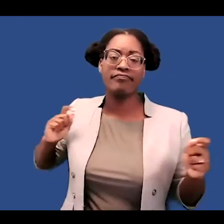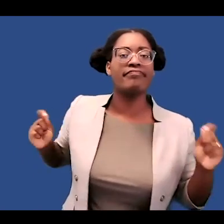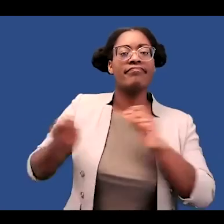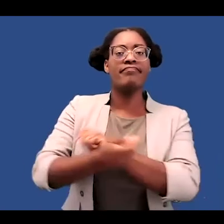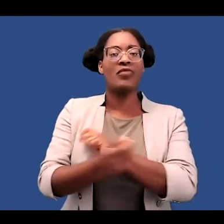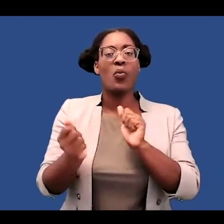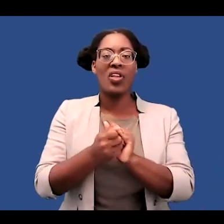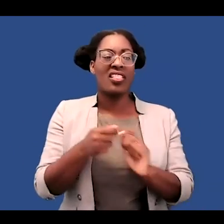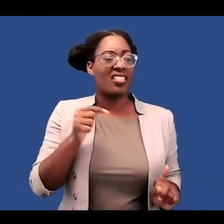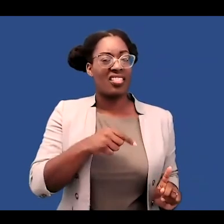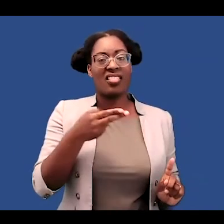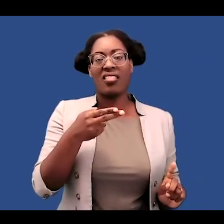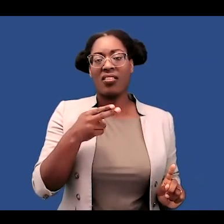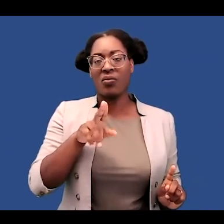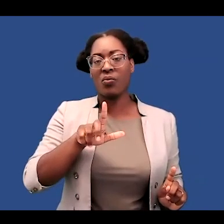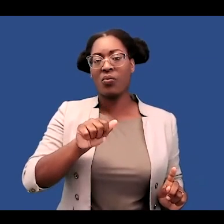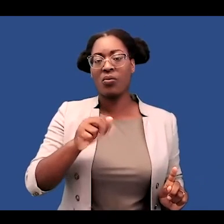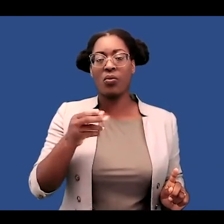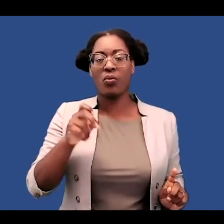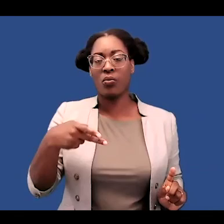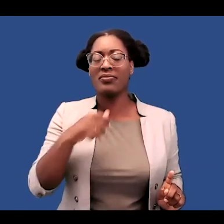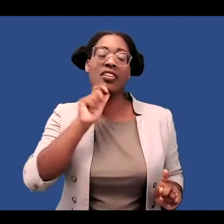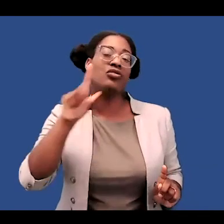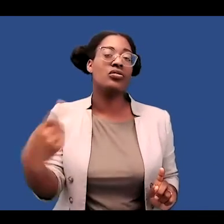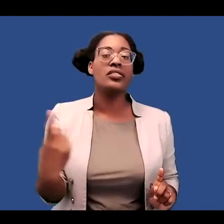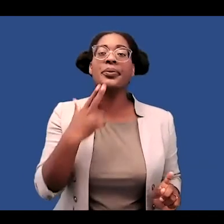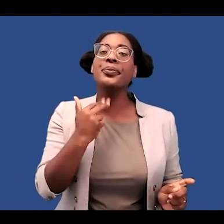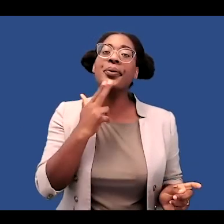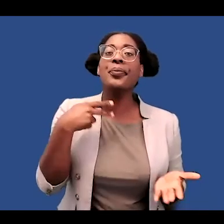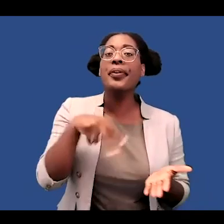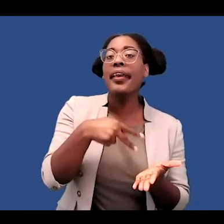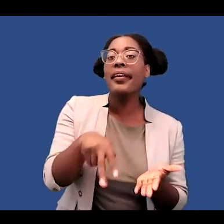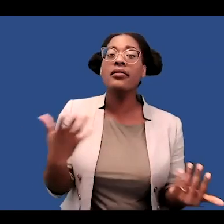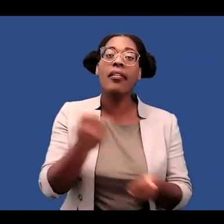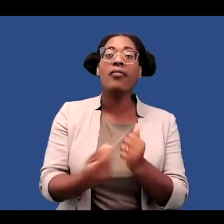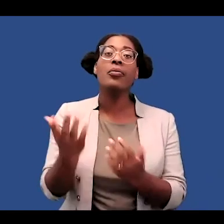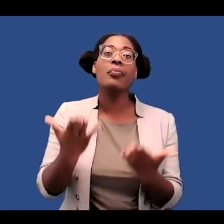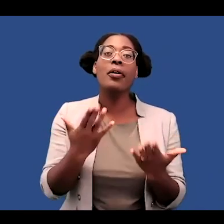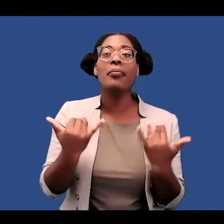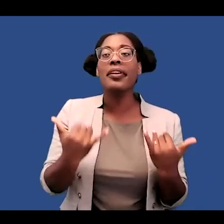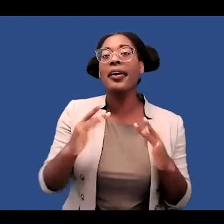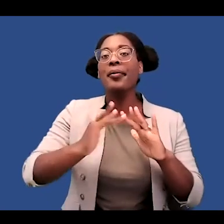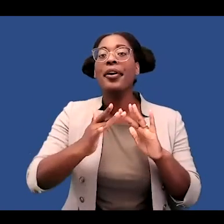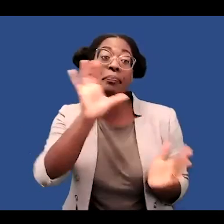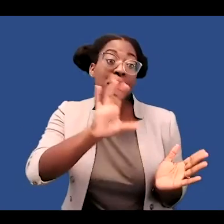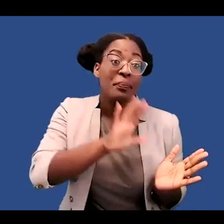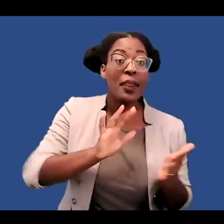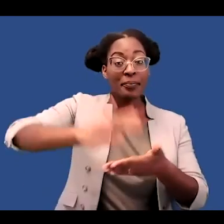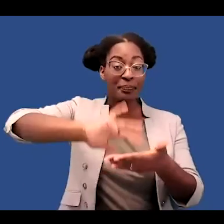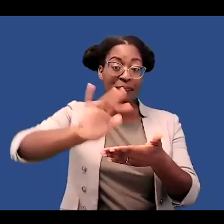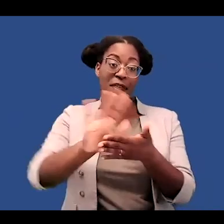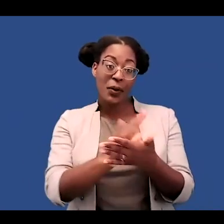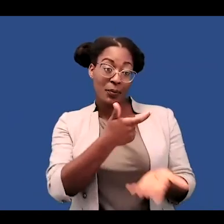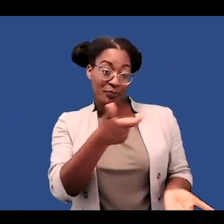a hula hoop. It's more than just a cute dance that everybody's probably looking at on the internet now, and